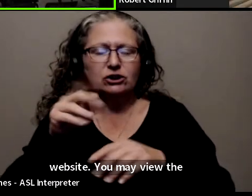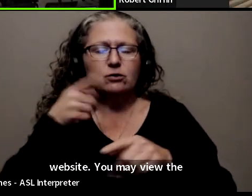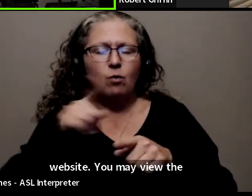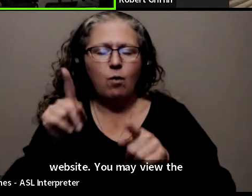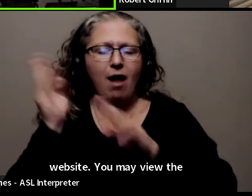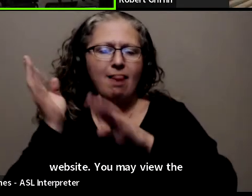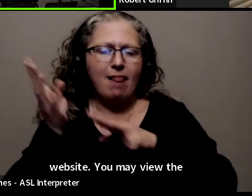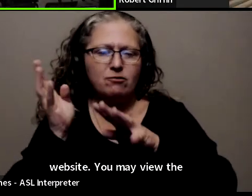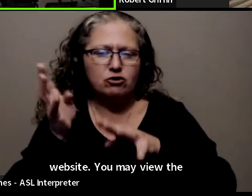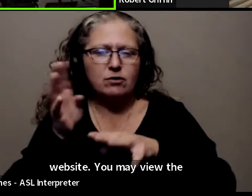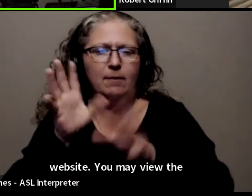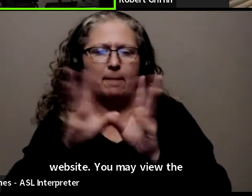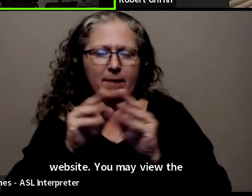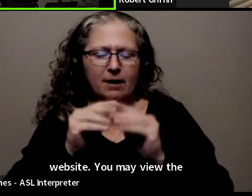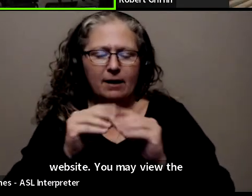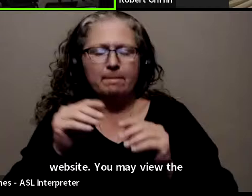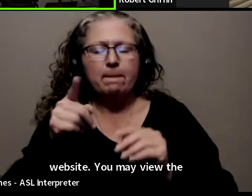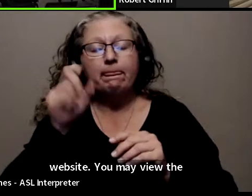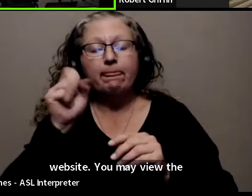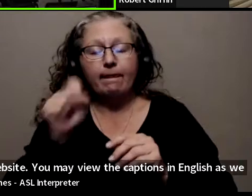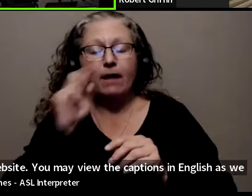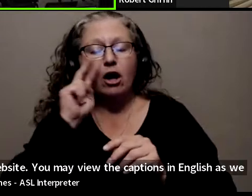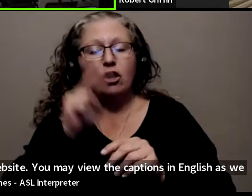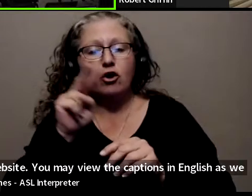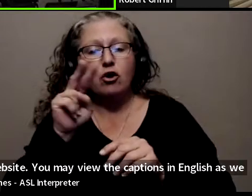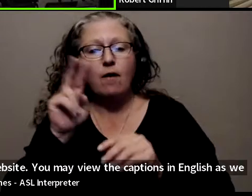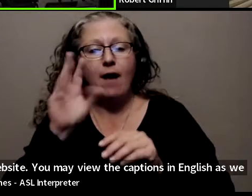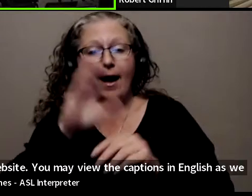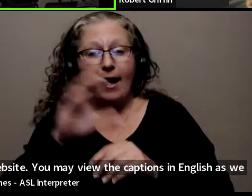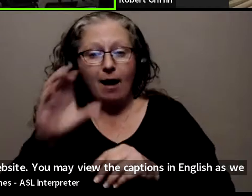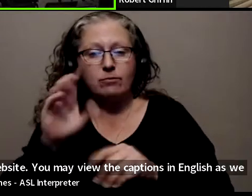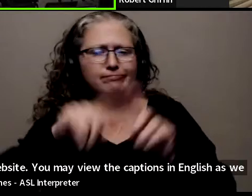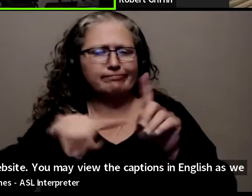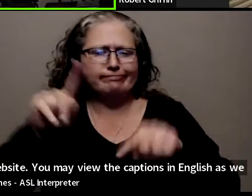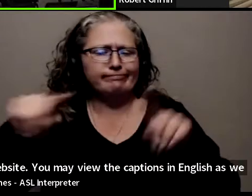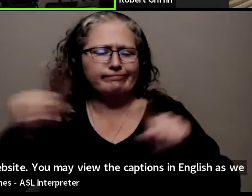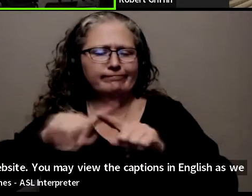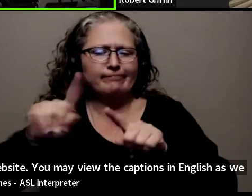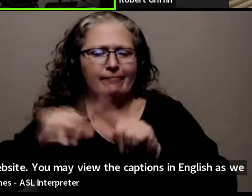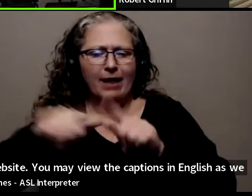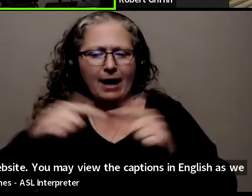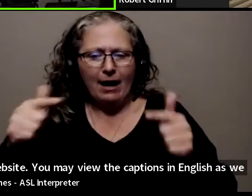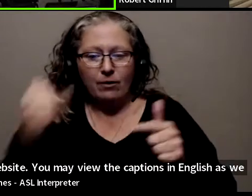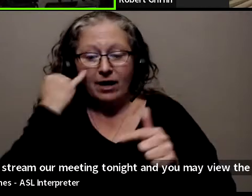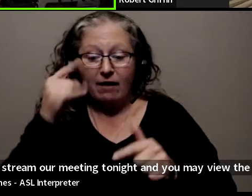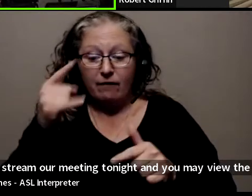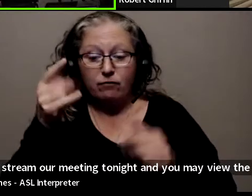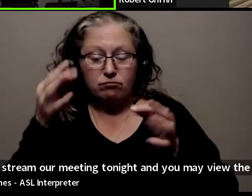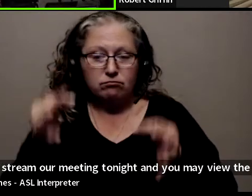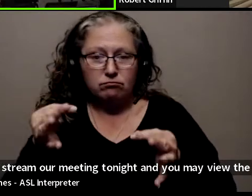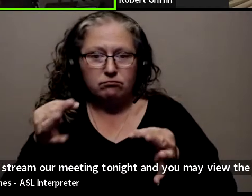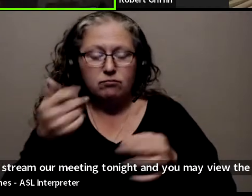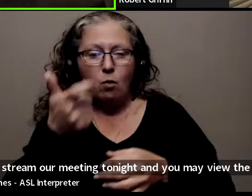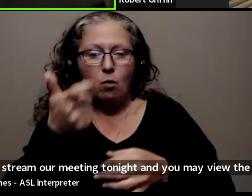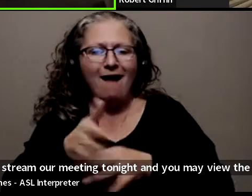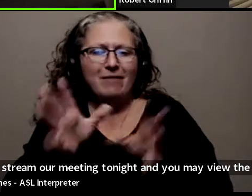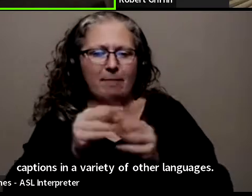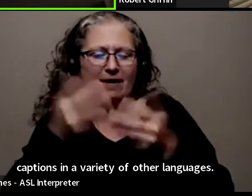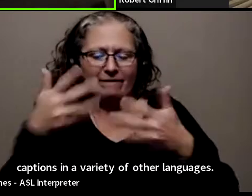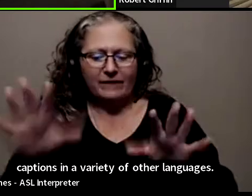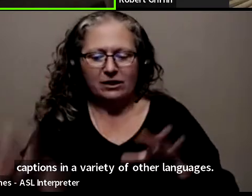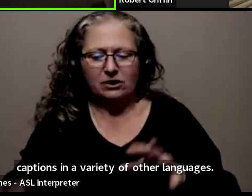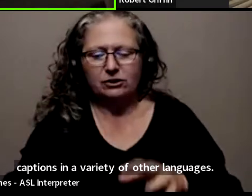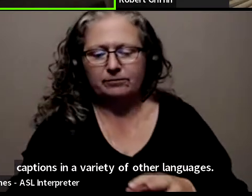stream our meeting tonight, and you may view the captions in a variety of other languages if you choose to watch after this meeting has